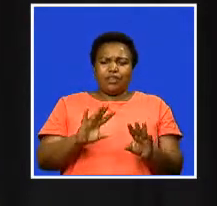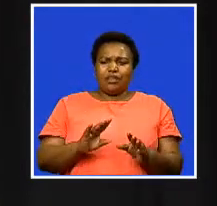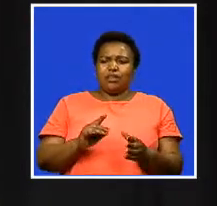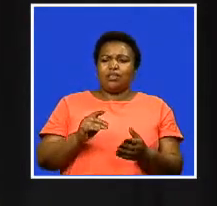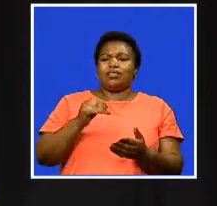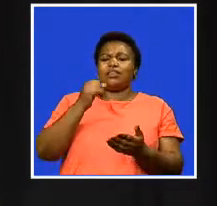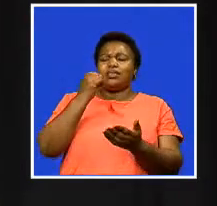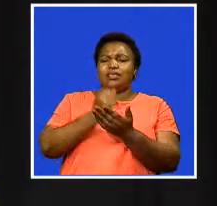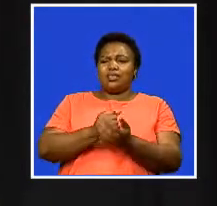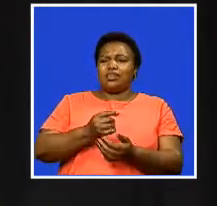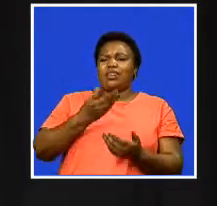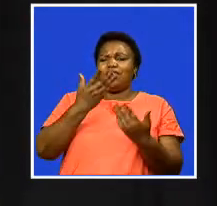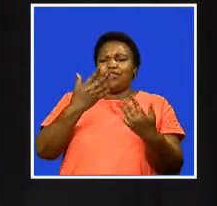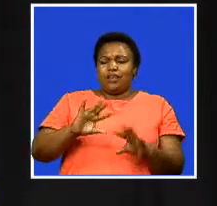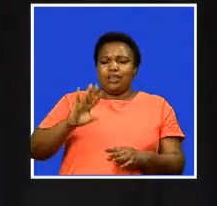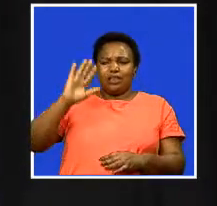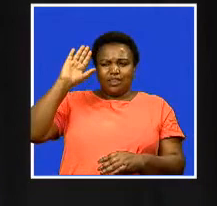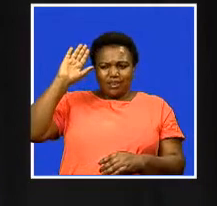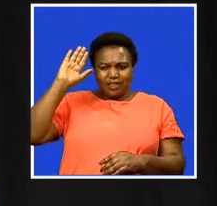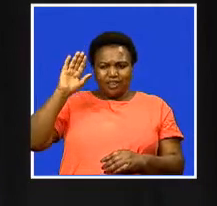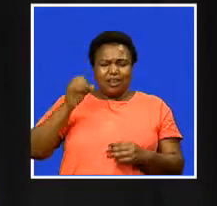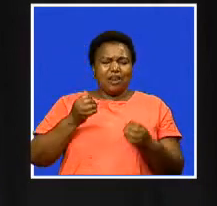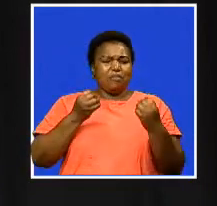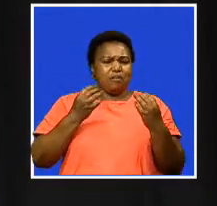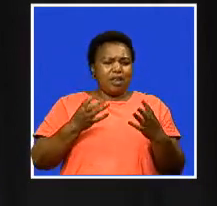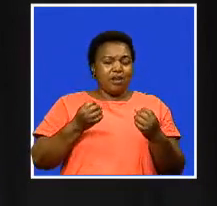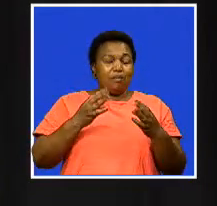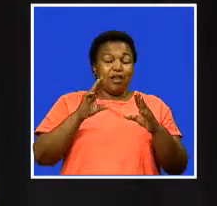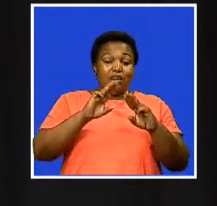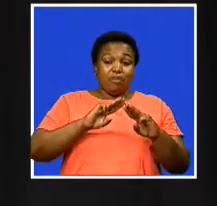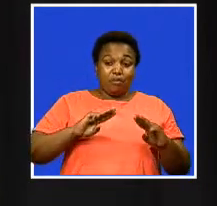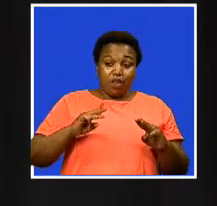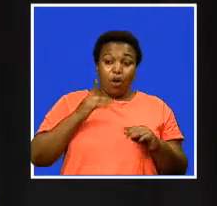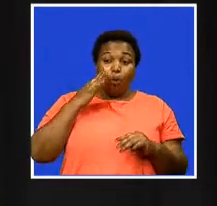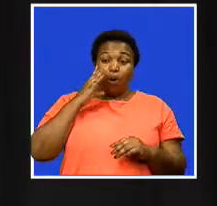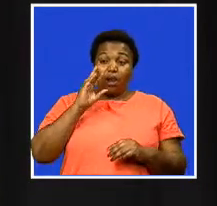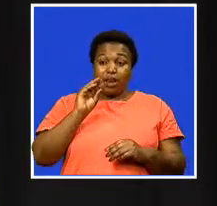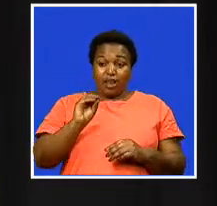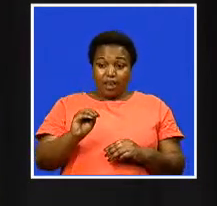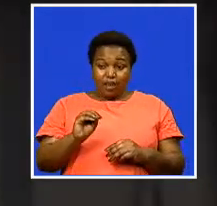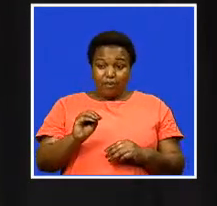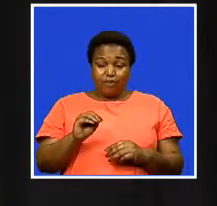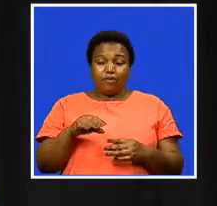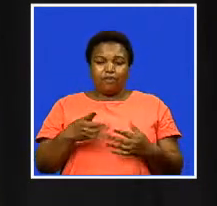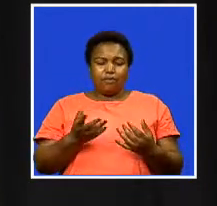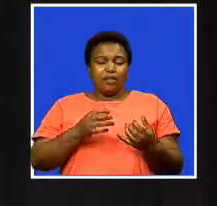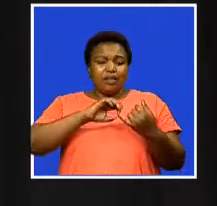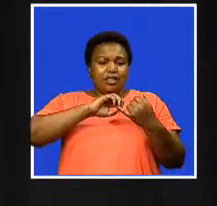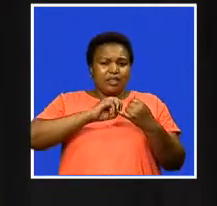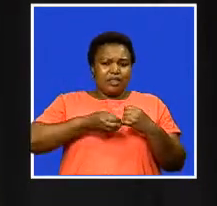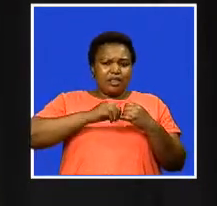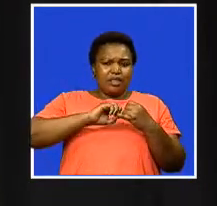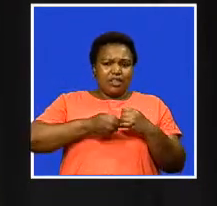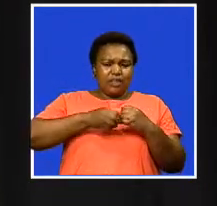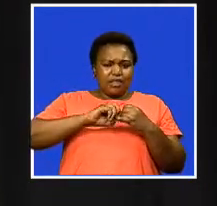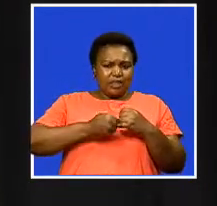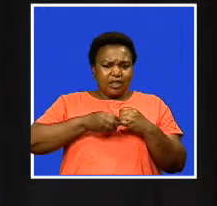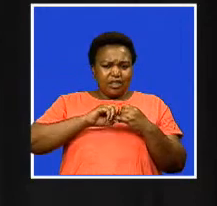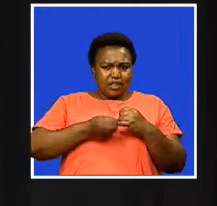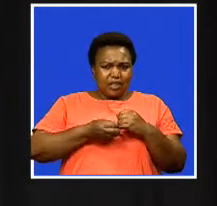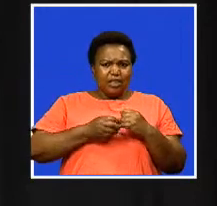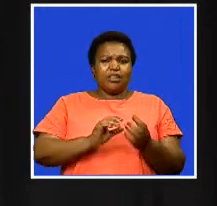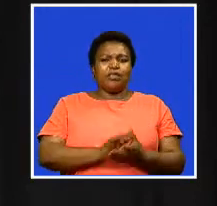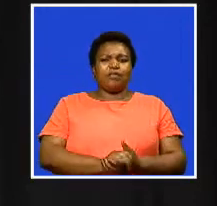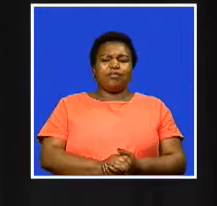siphakamise tandla etindzawo letinengi sibuke elikhalweni ukuthi lapho nakhona lapha singena khona ema trials your